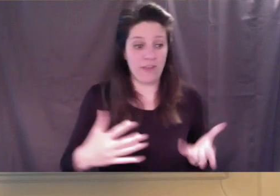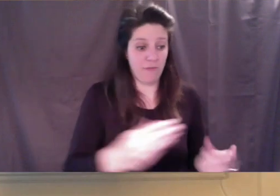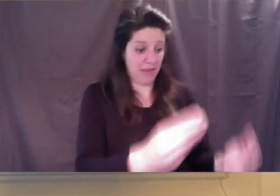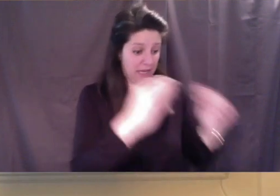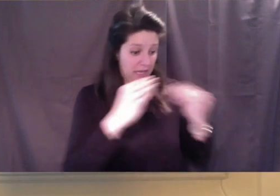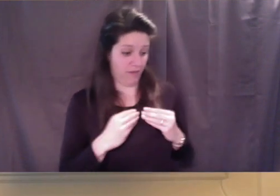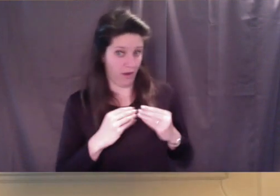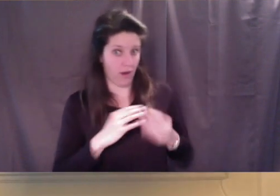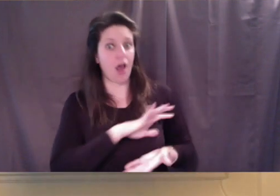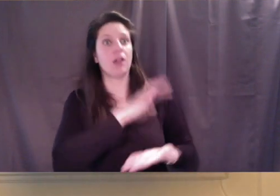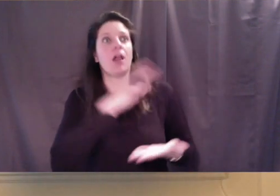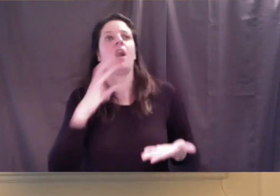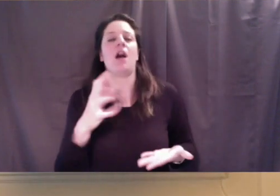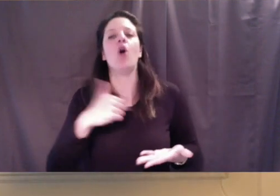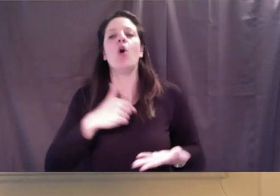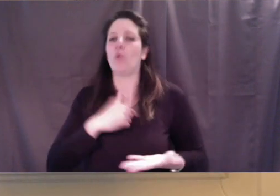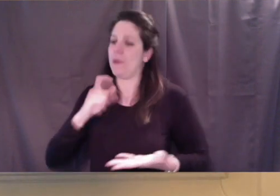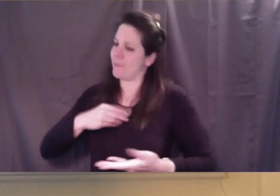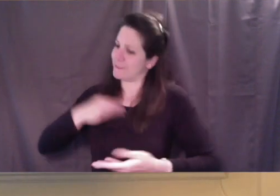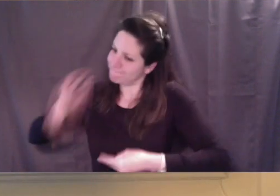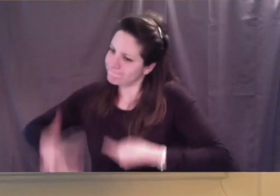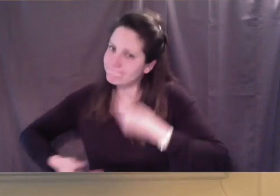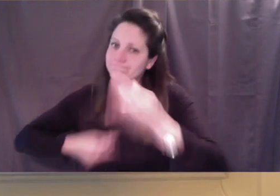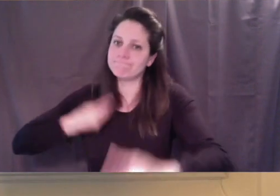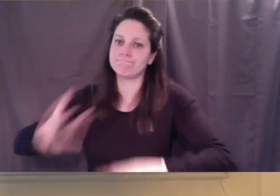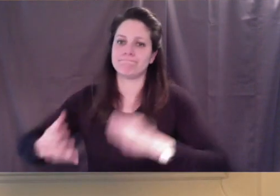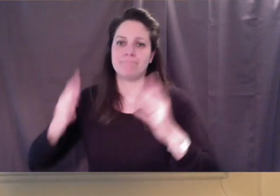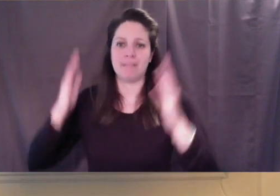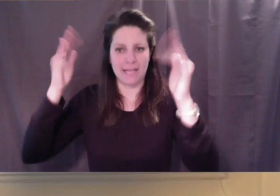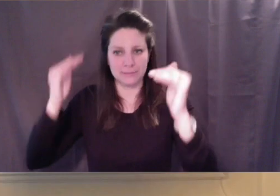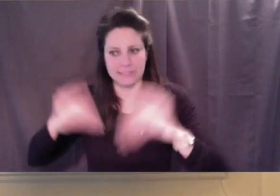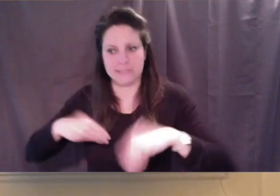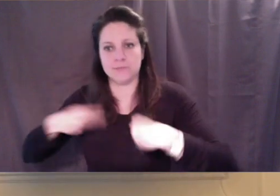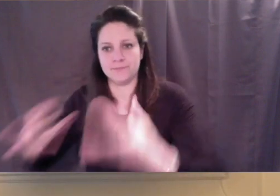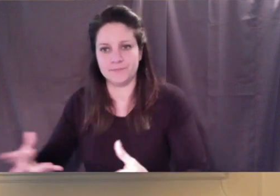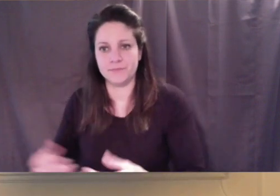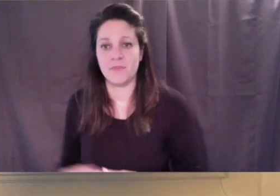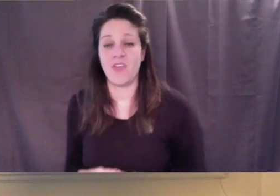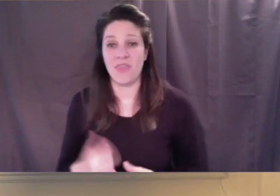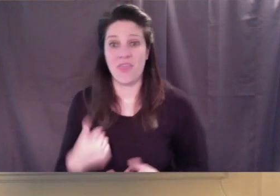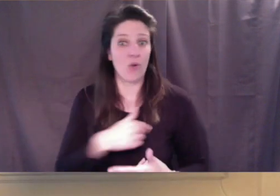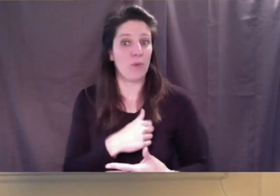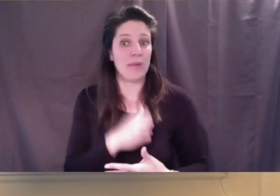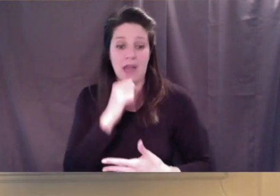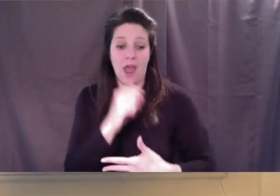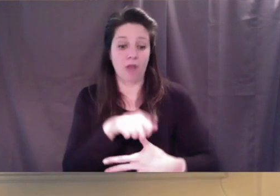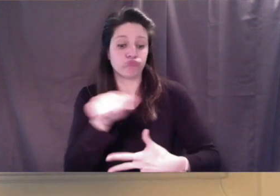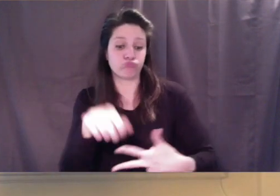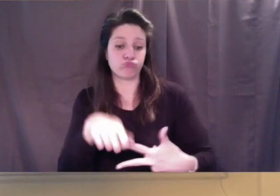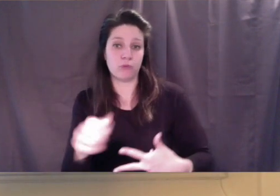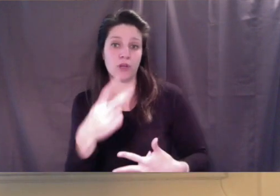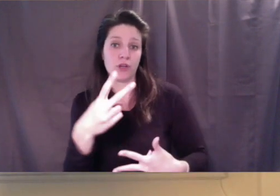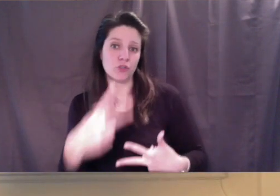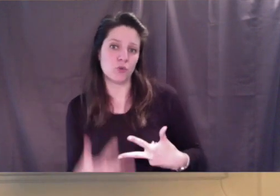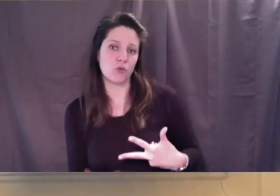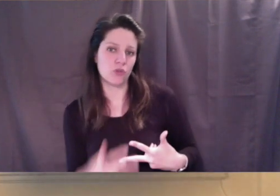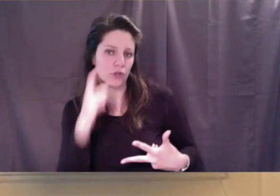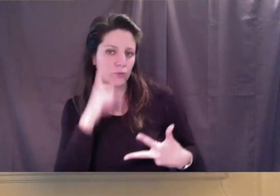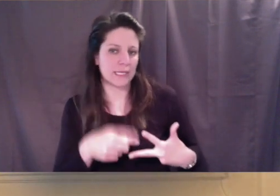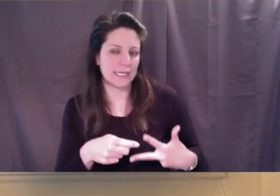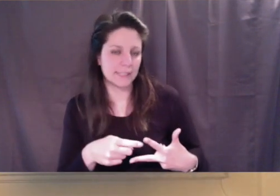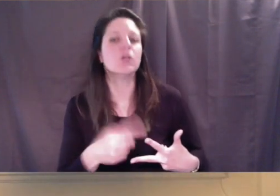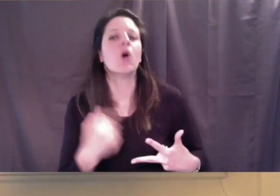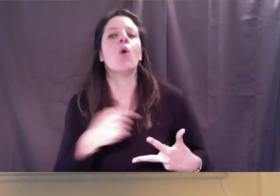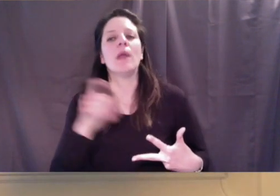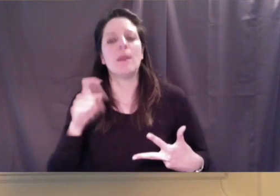can realize much is expected of us, that we will go beyond more than two-thirds witnessing, I believe that another way